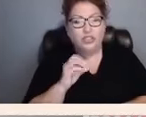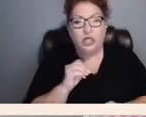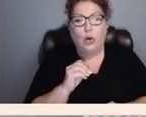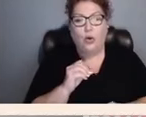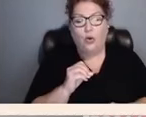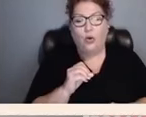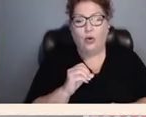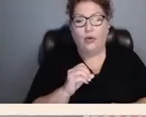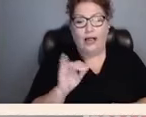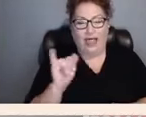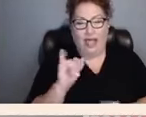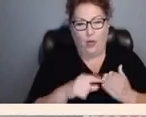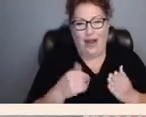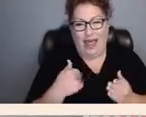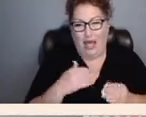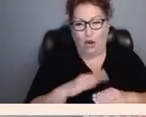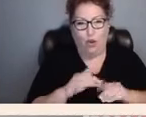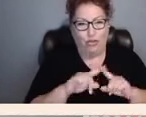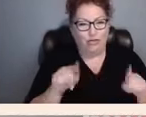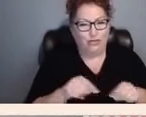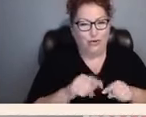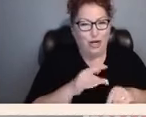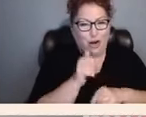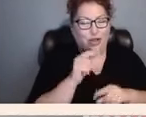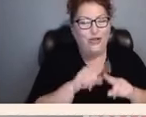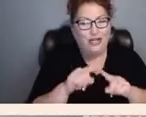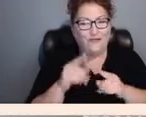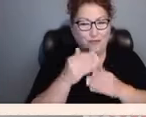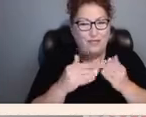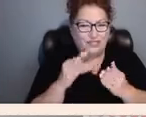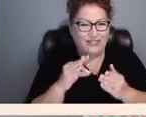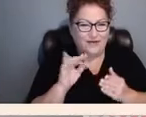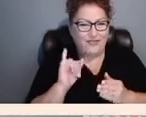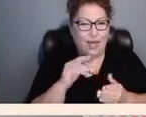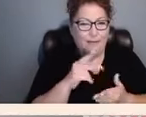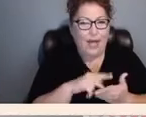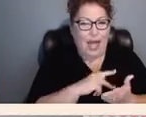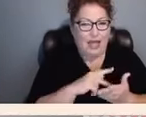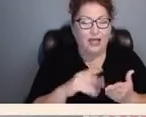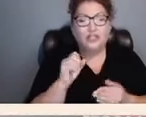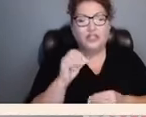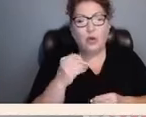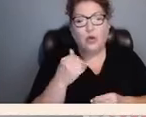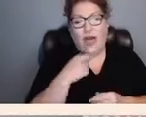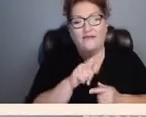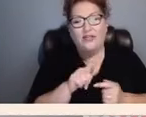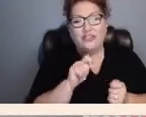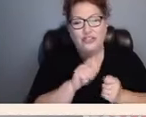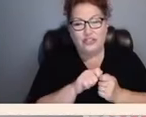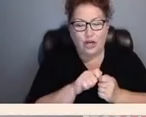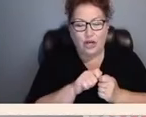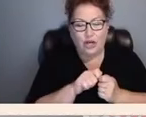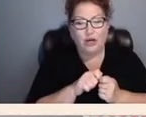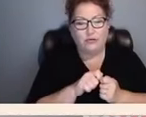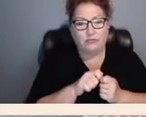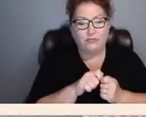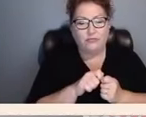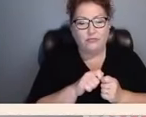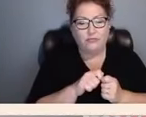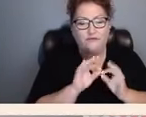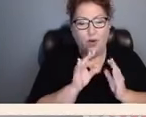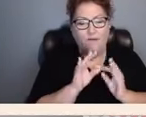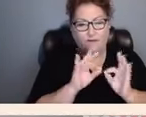screen earlier, the different pieces of the pie. So they have a certain algorithm that they use, but the different pieces of the